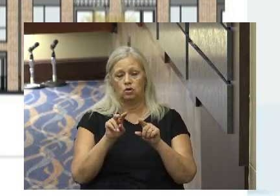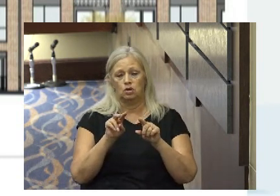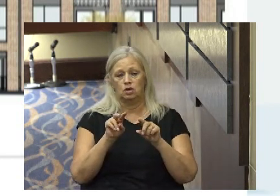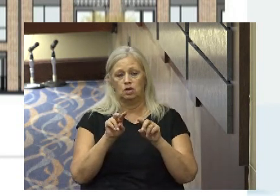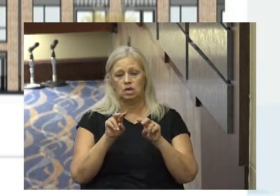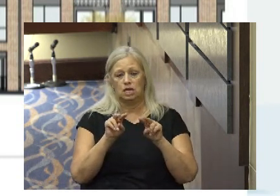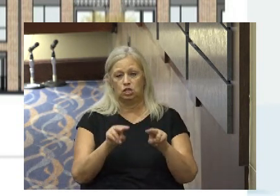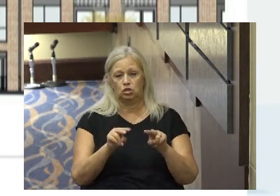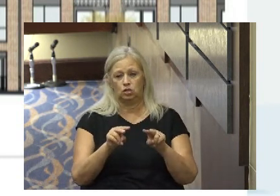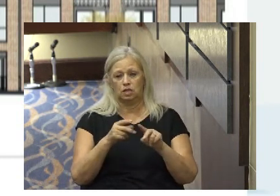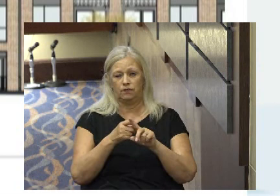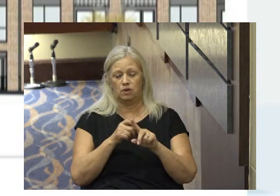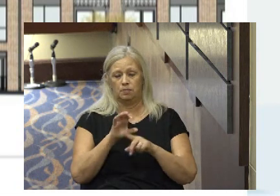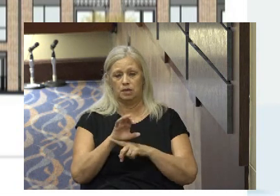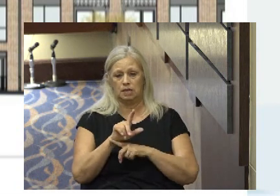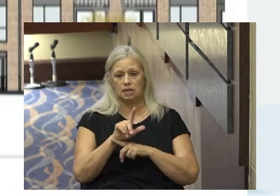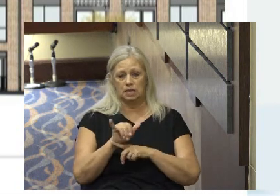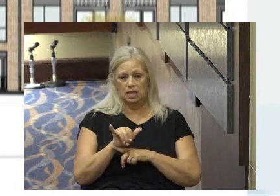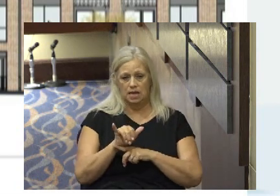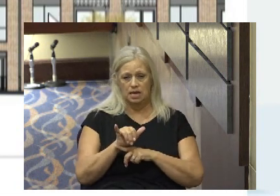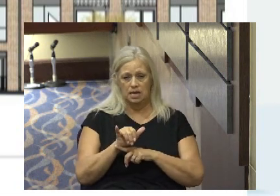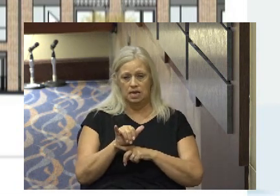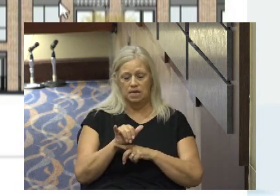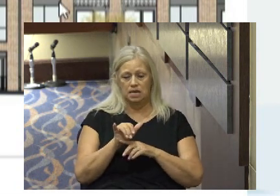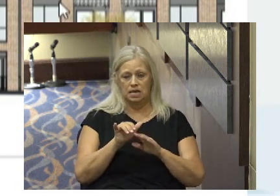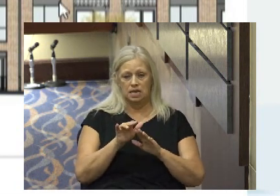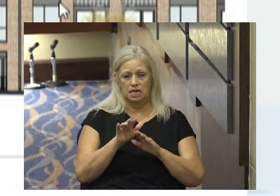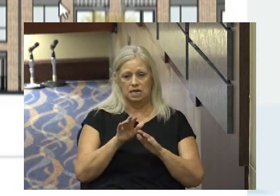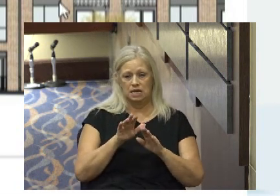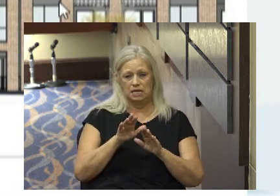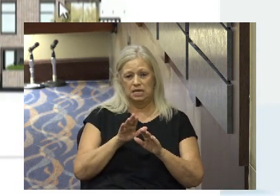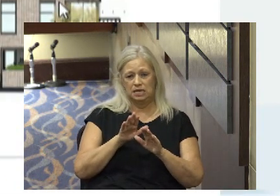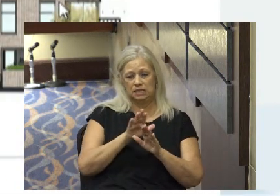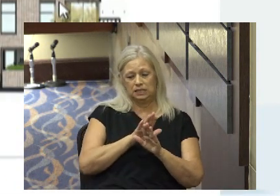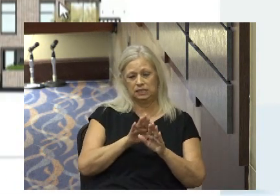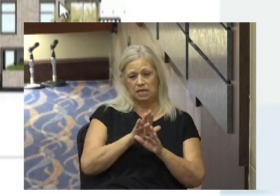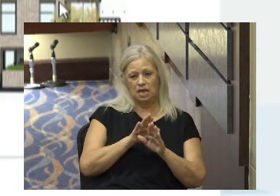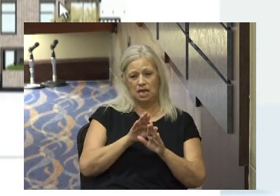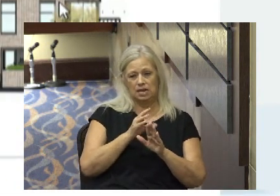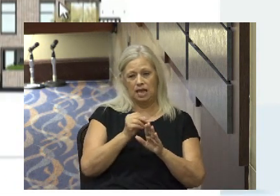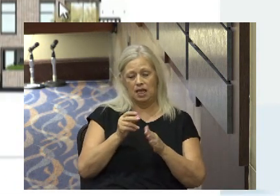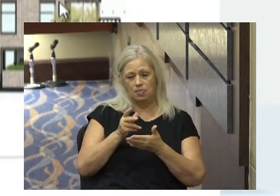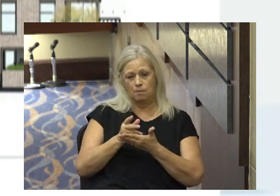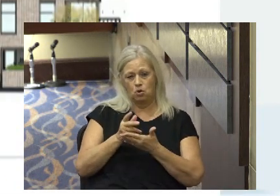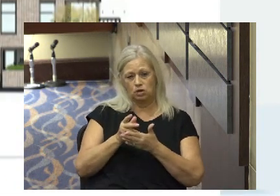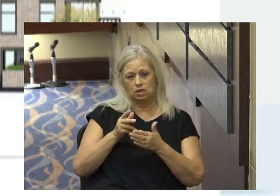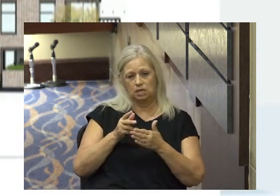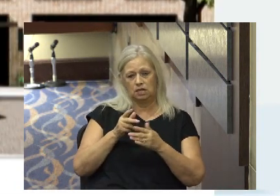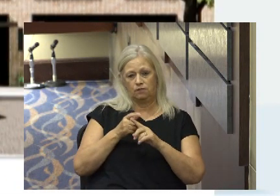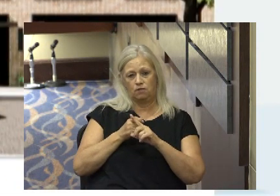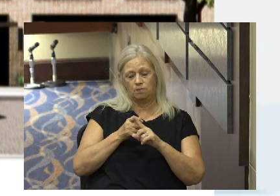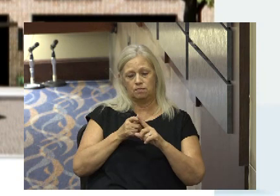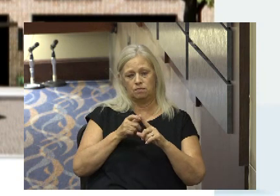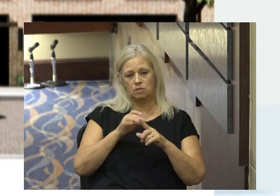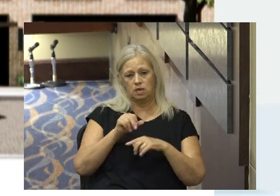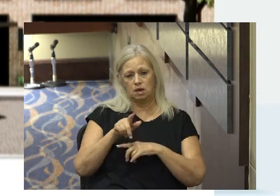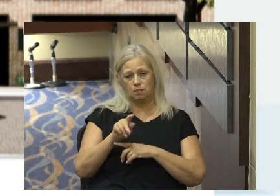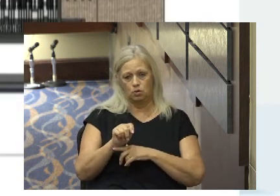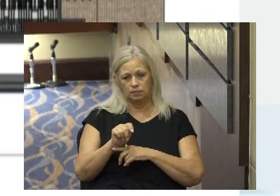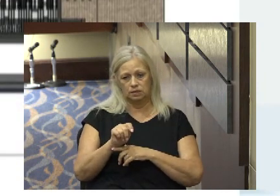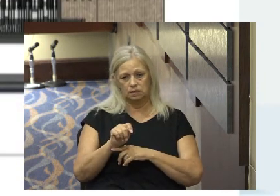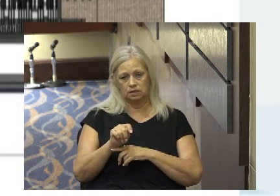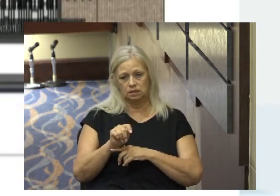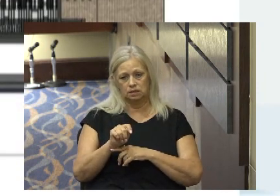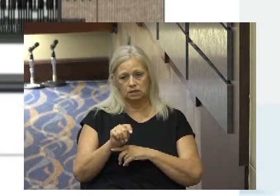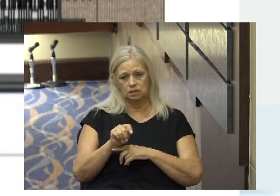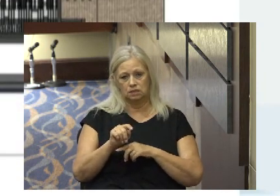clay side where you have the entry into the parking garage and the apartments. And then further down, and there's